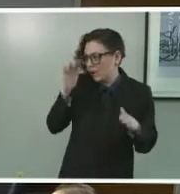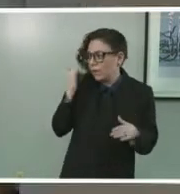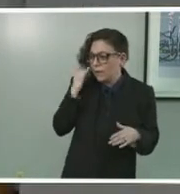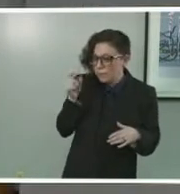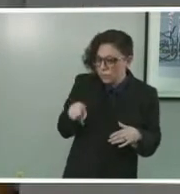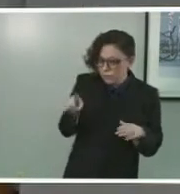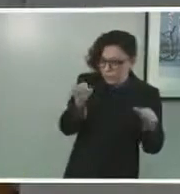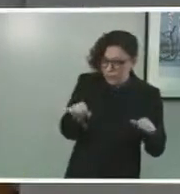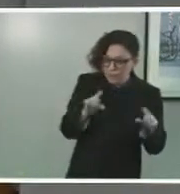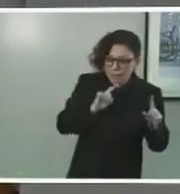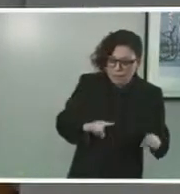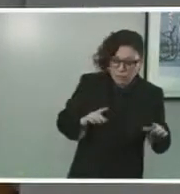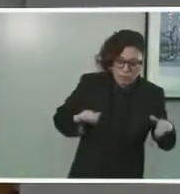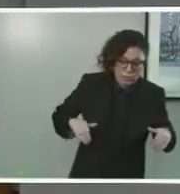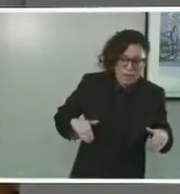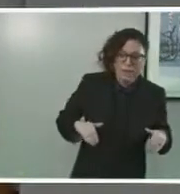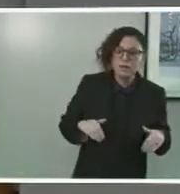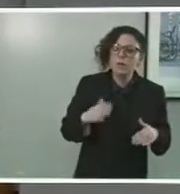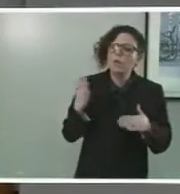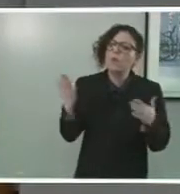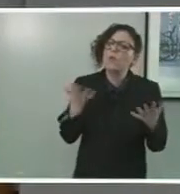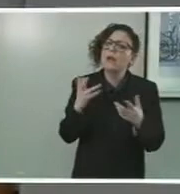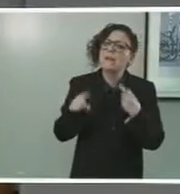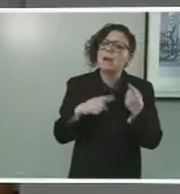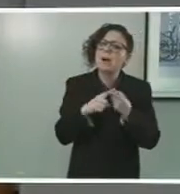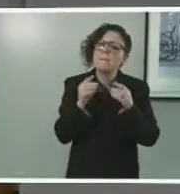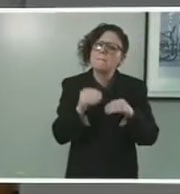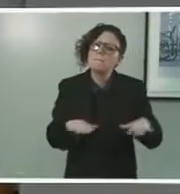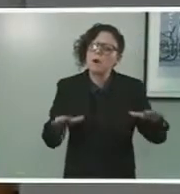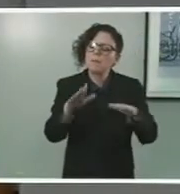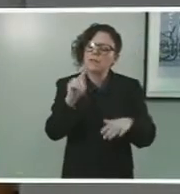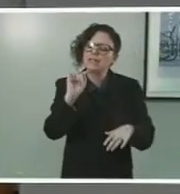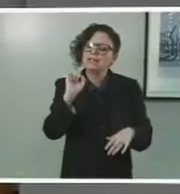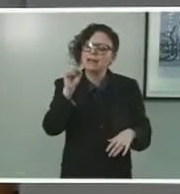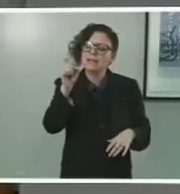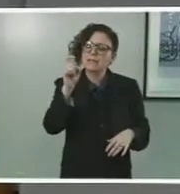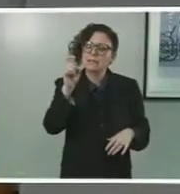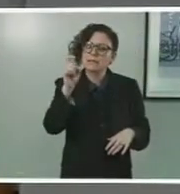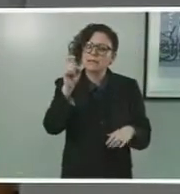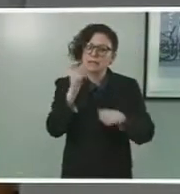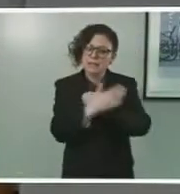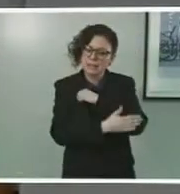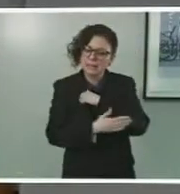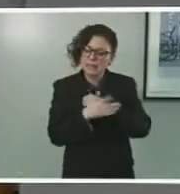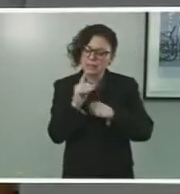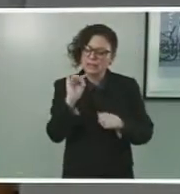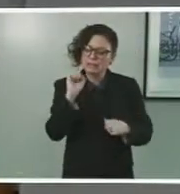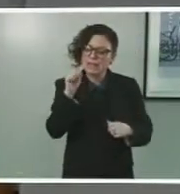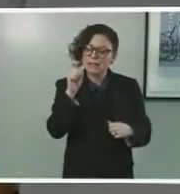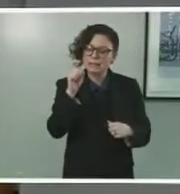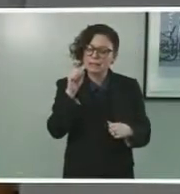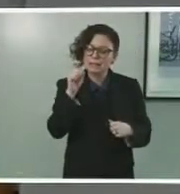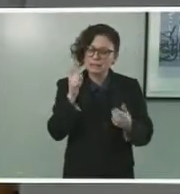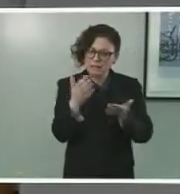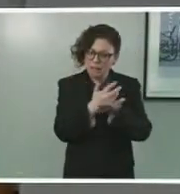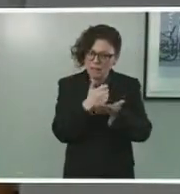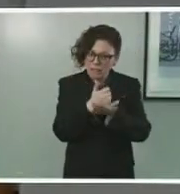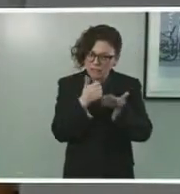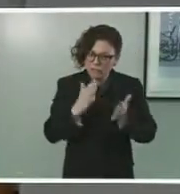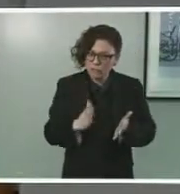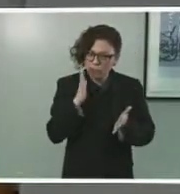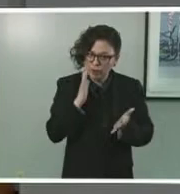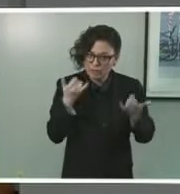county folks. What about property taxes? Is the county tax assessor or collector going to collect on the